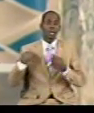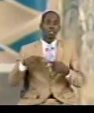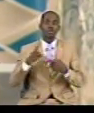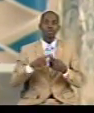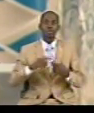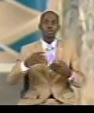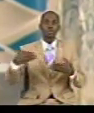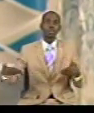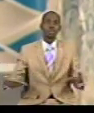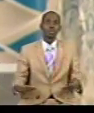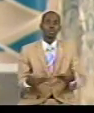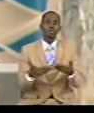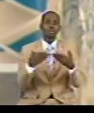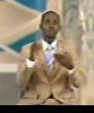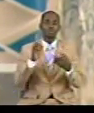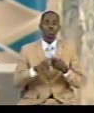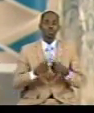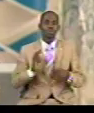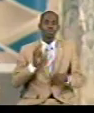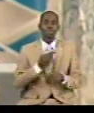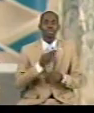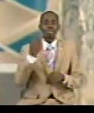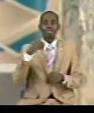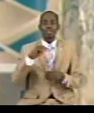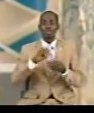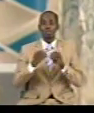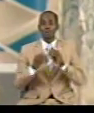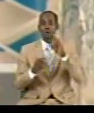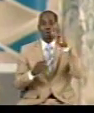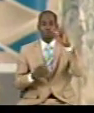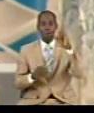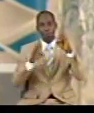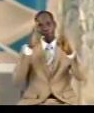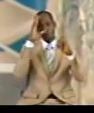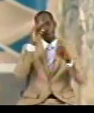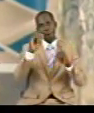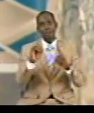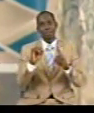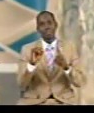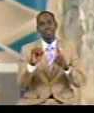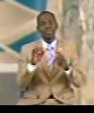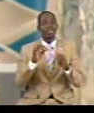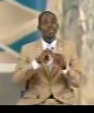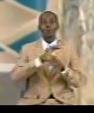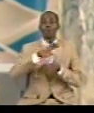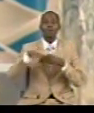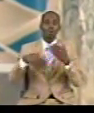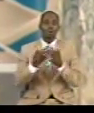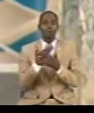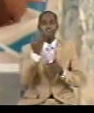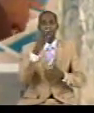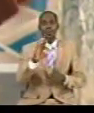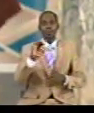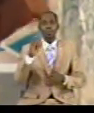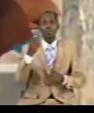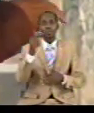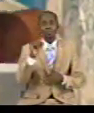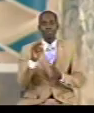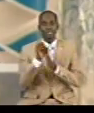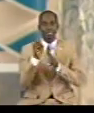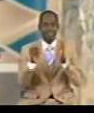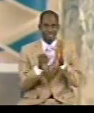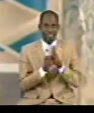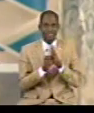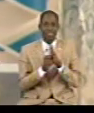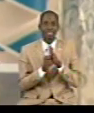one man of that block in the entire Ogun State. You will pardon me, Prophet,